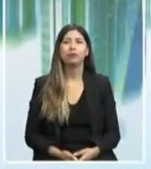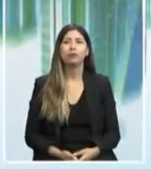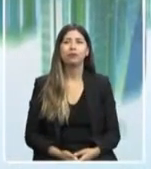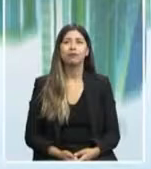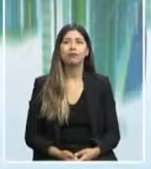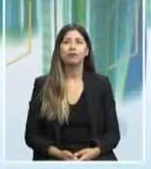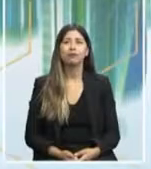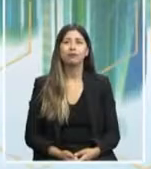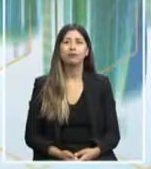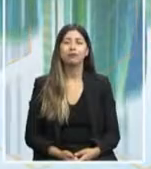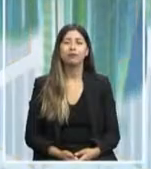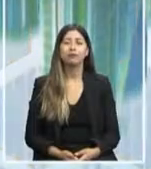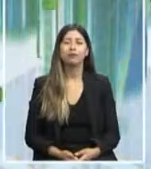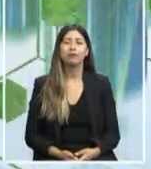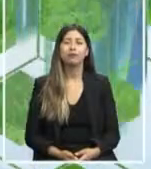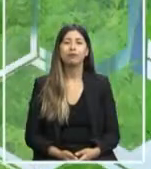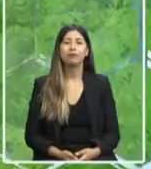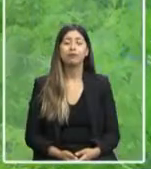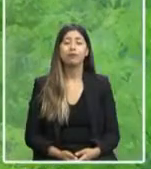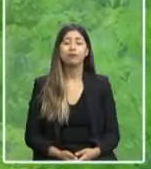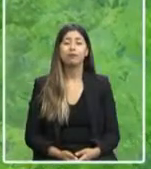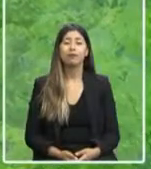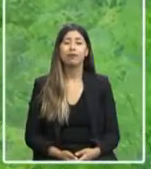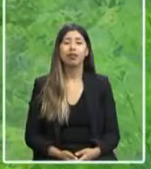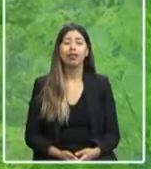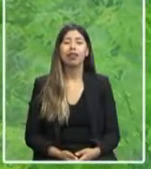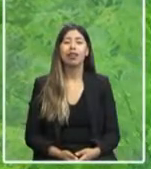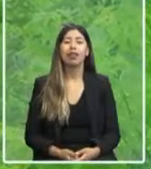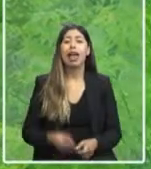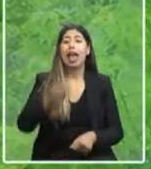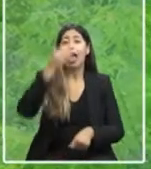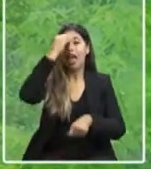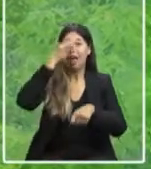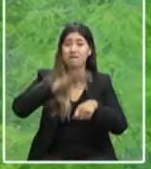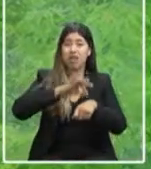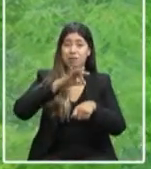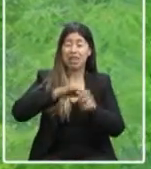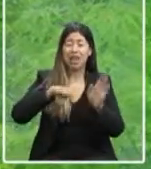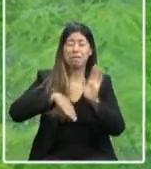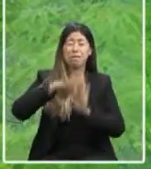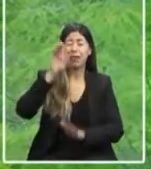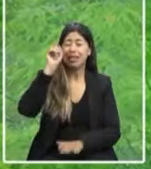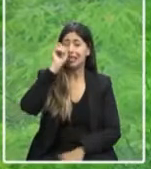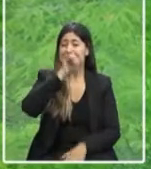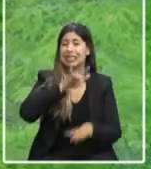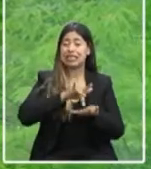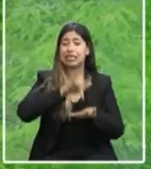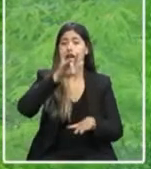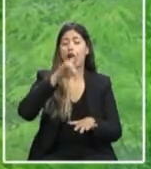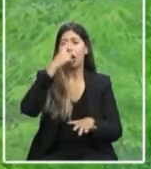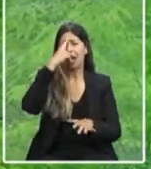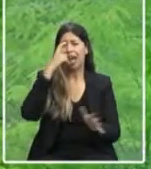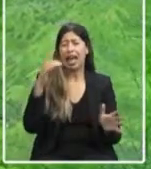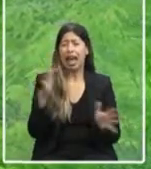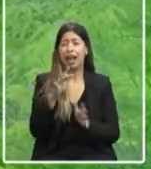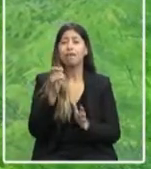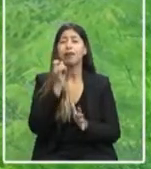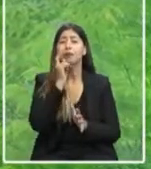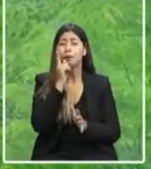problematic, concerning diseases today, actually considered a disease, is obesity. And actually, I checked transit condition in Chile